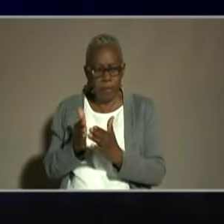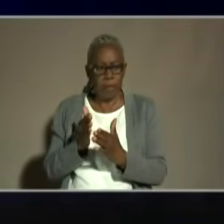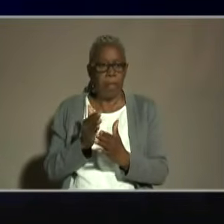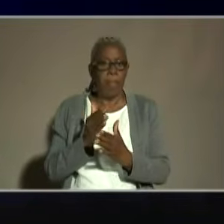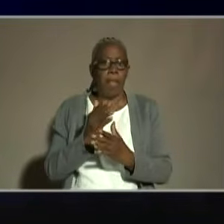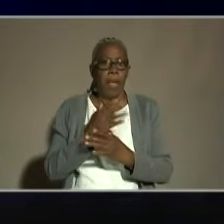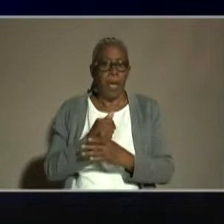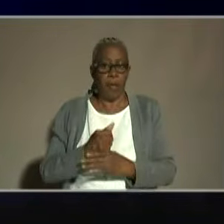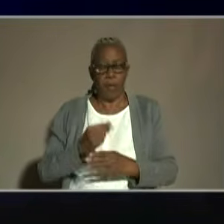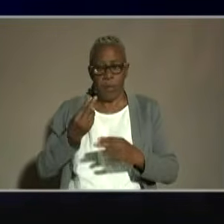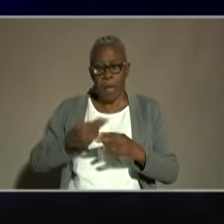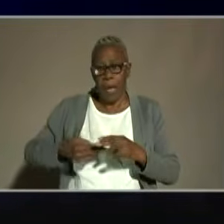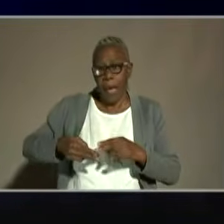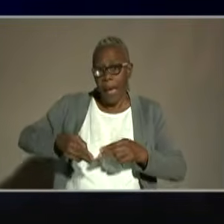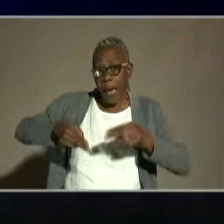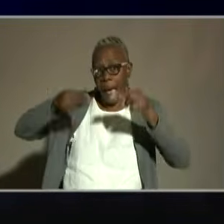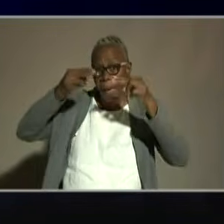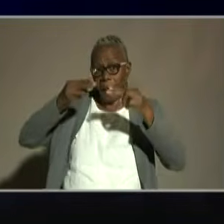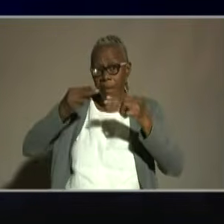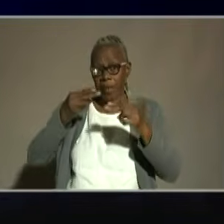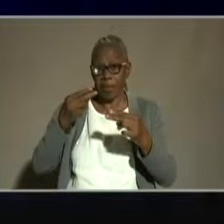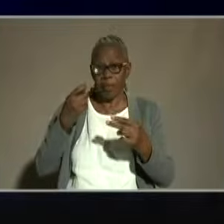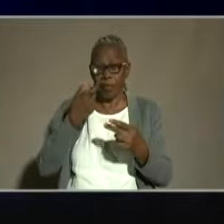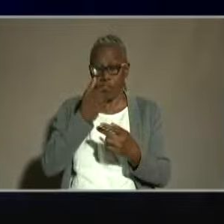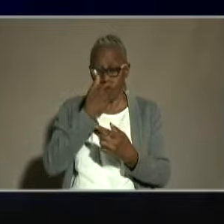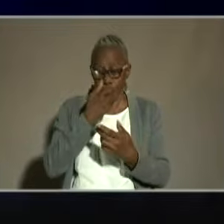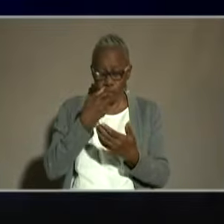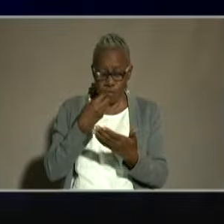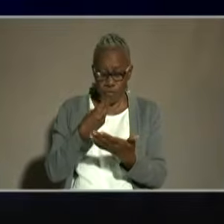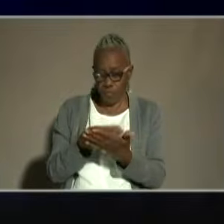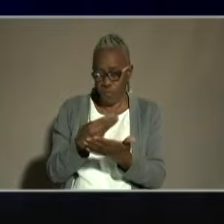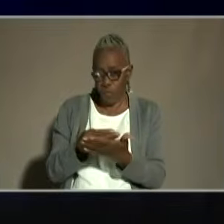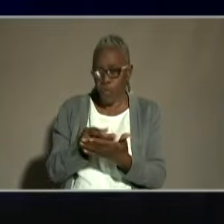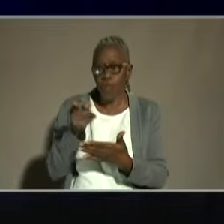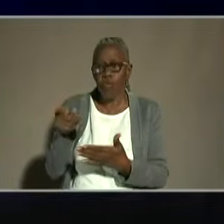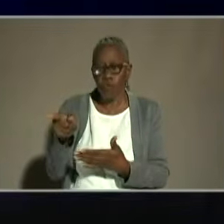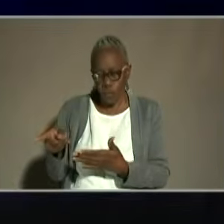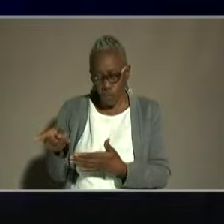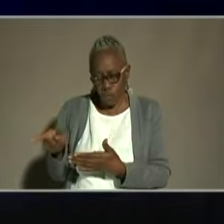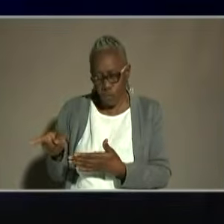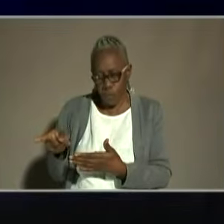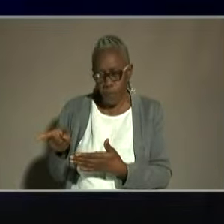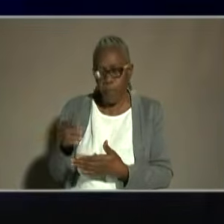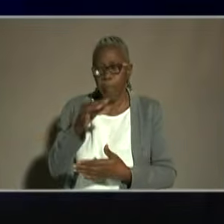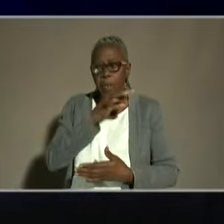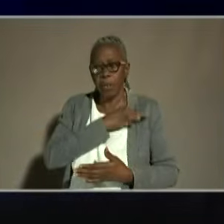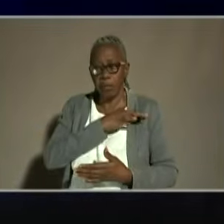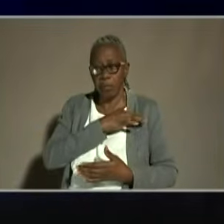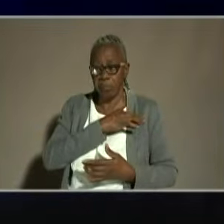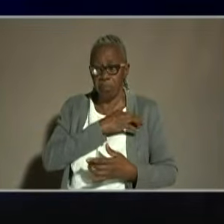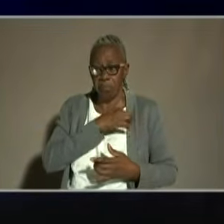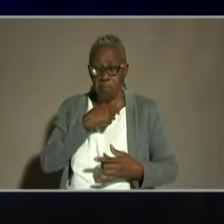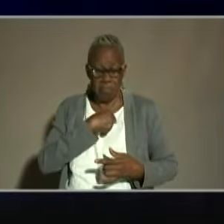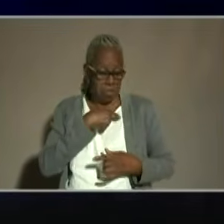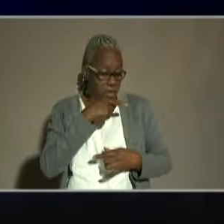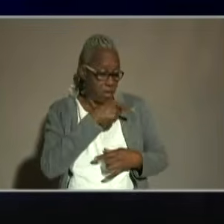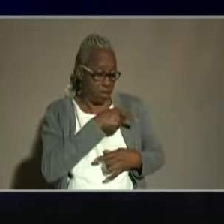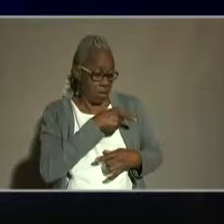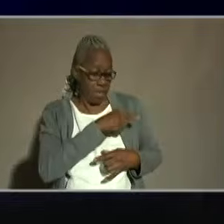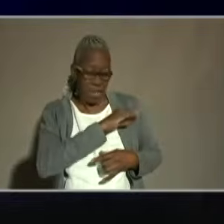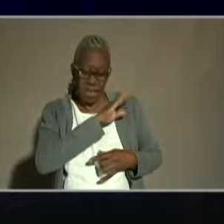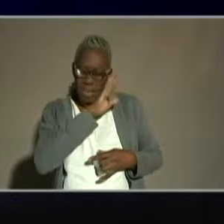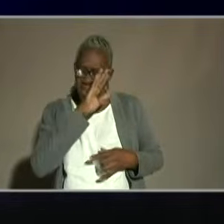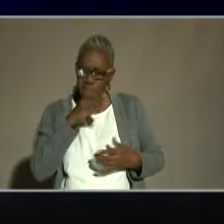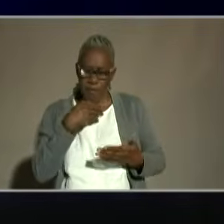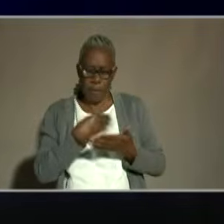high interest rate. You benefited from FinSAC. I did not purchase a FinSAC house. I bought